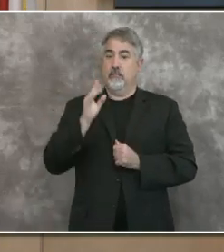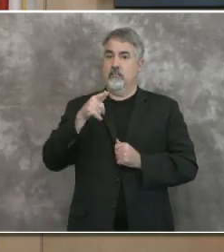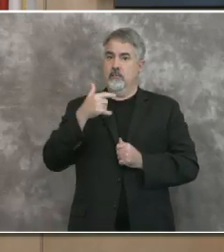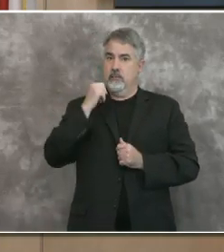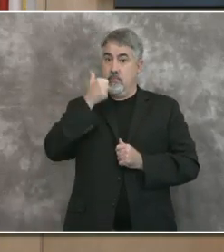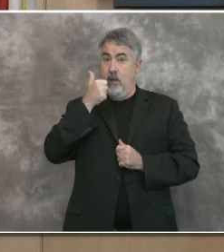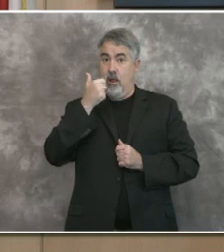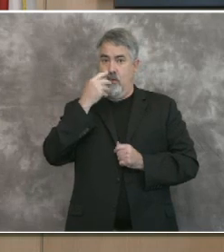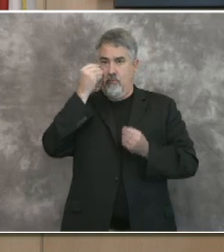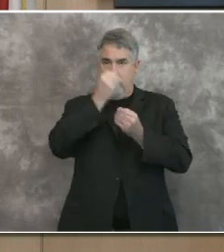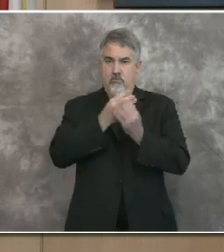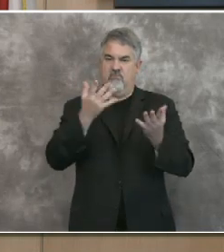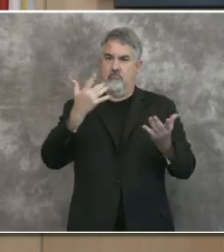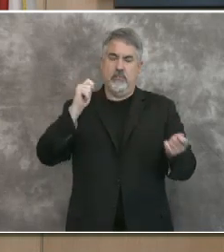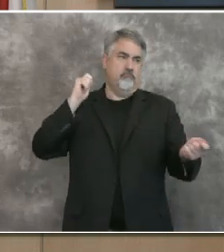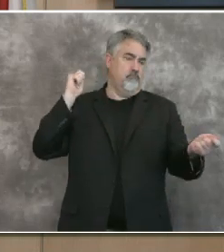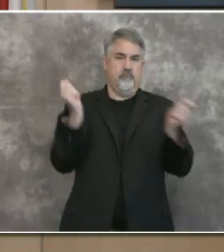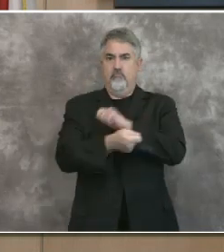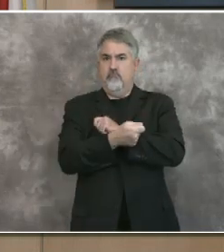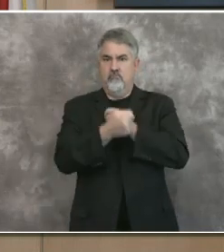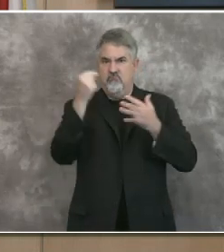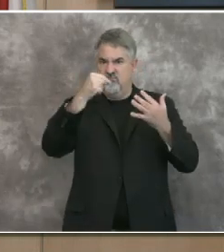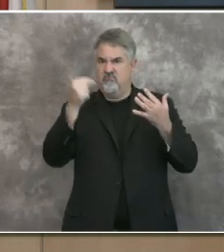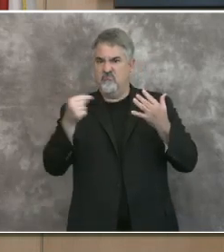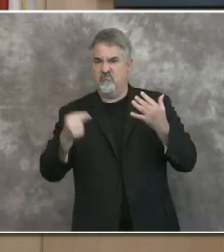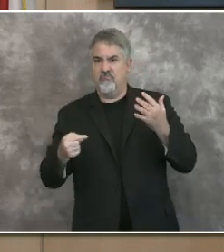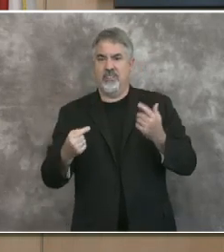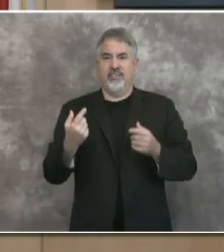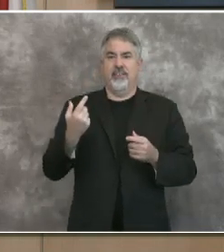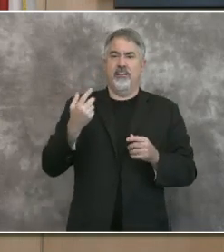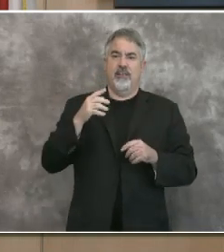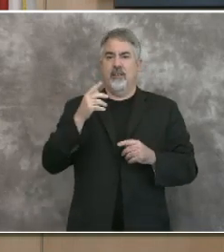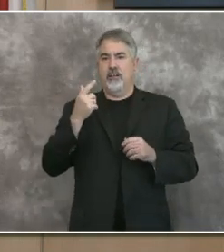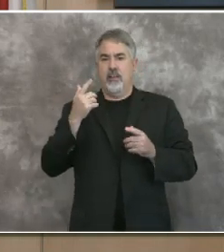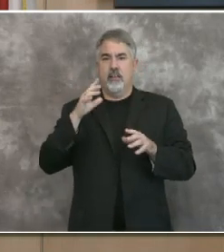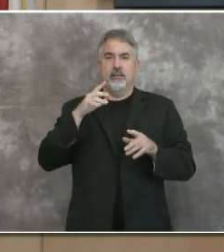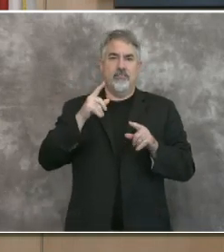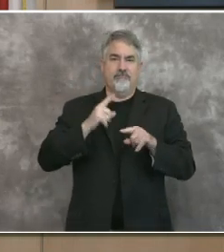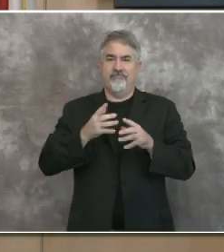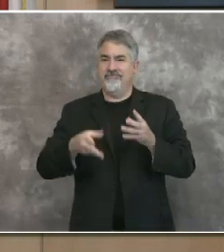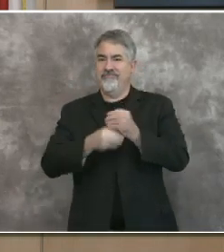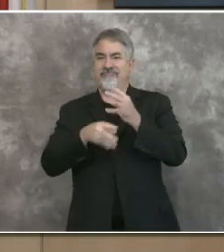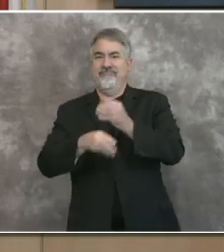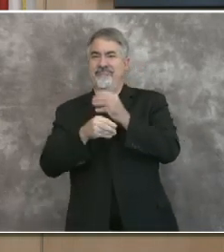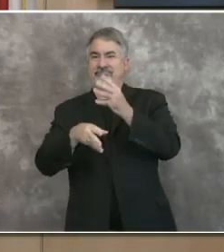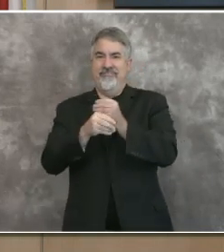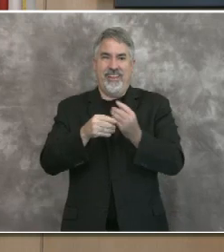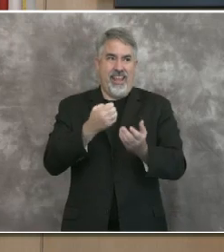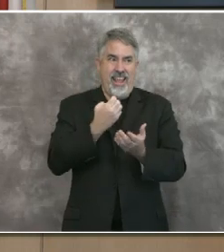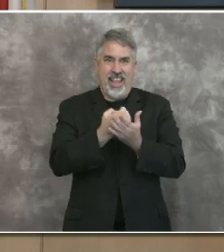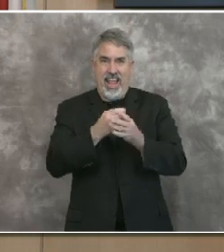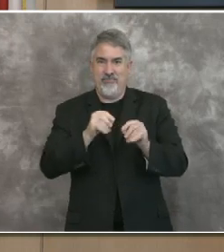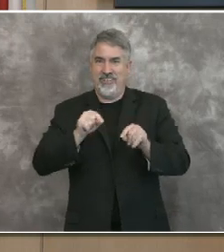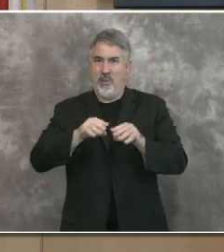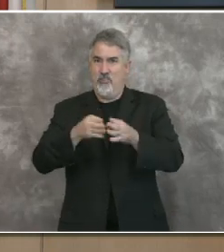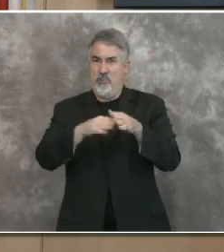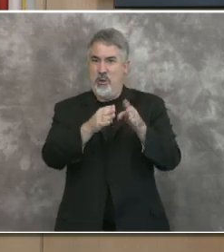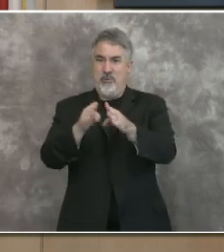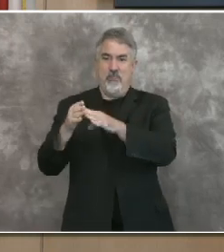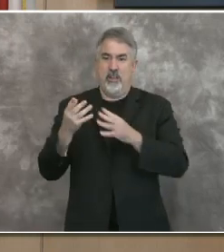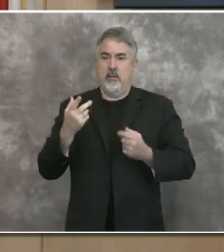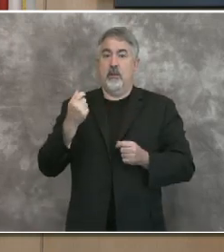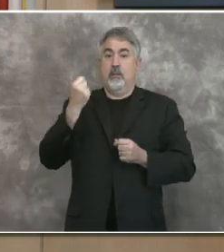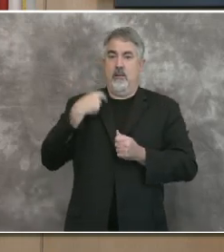to gradually reclaim our local economy and putting our lives back into order. Following the governor's guidance and using input